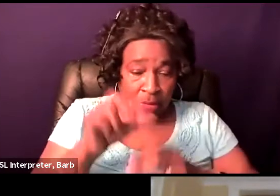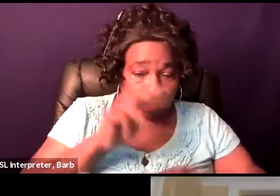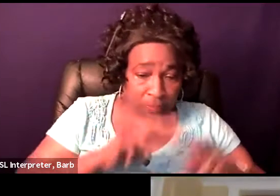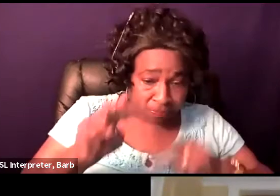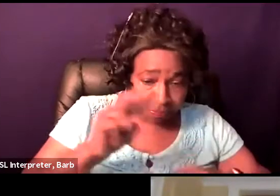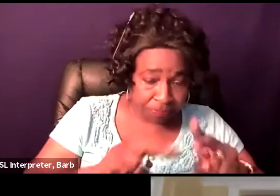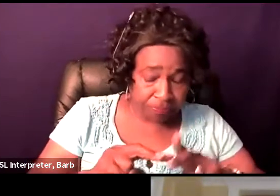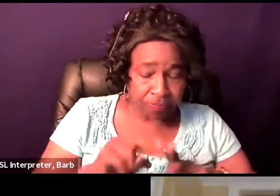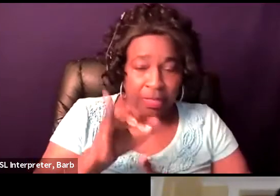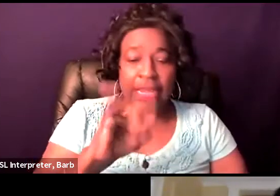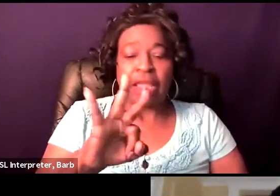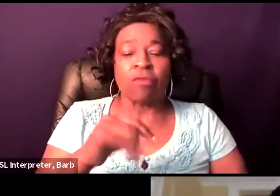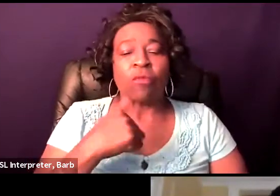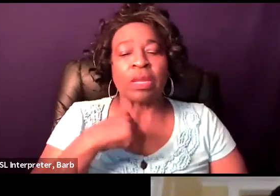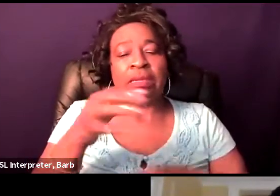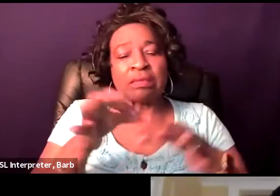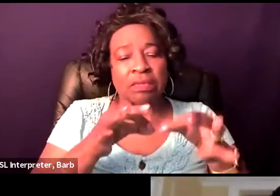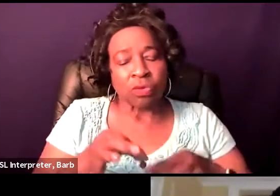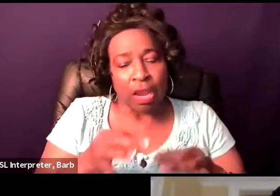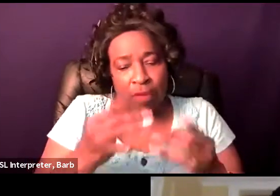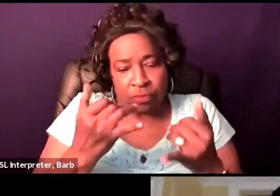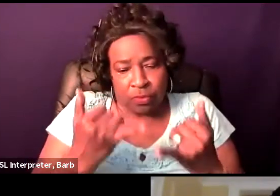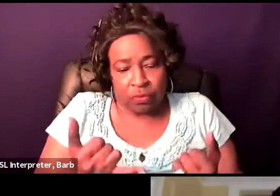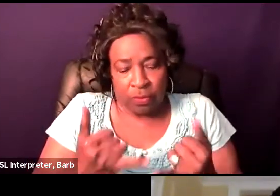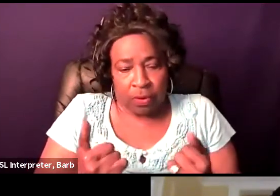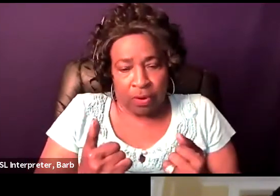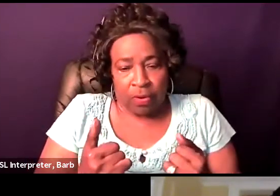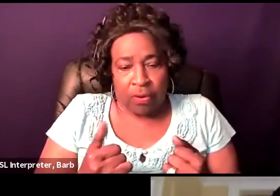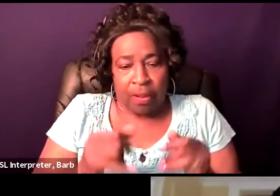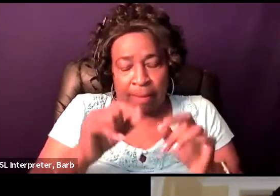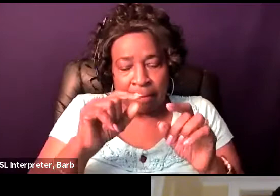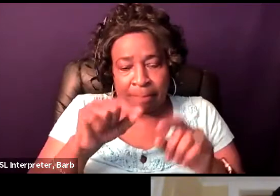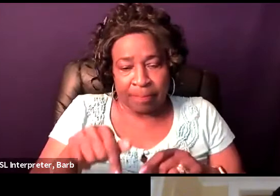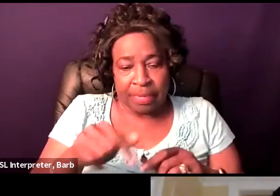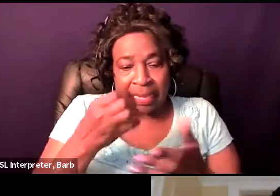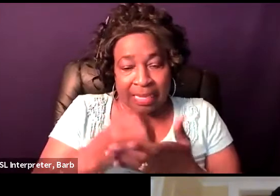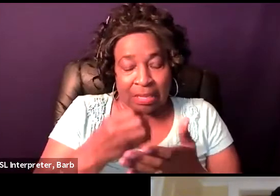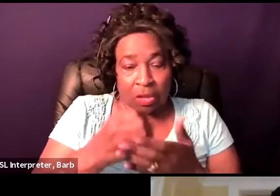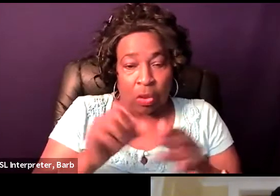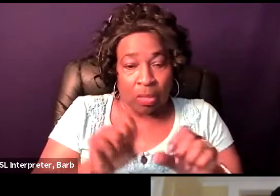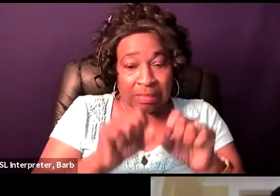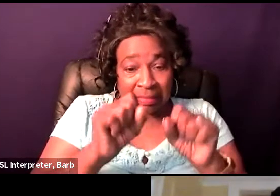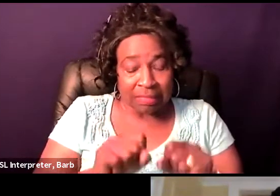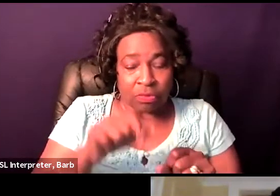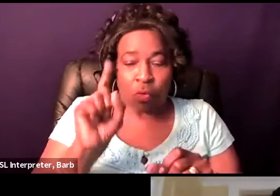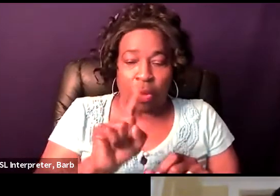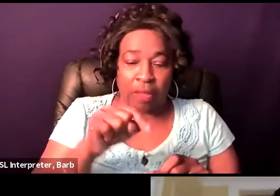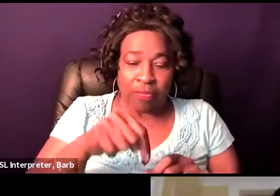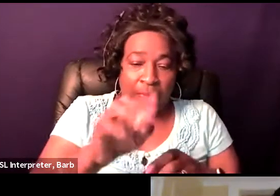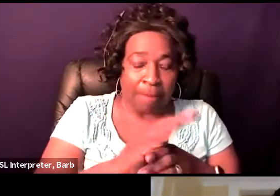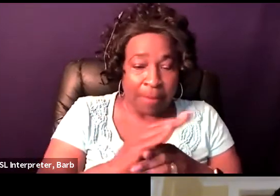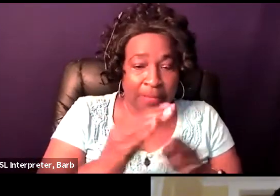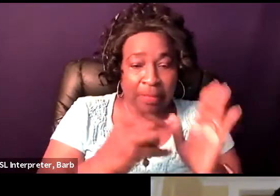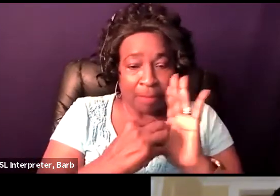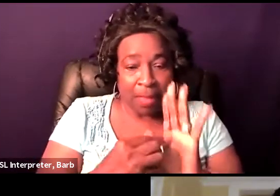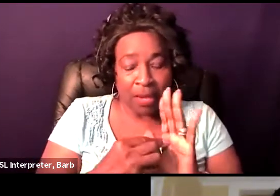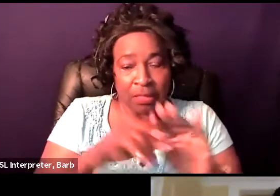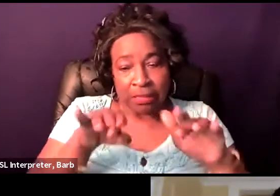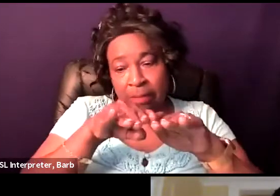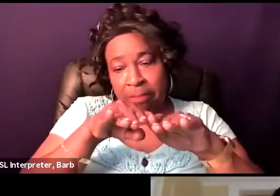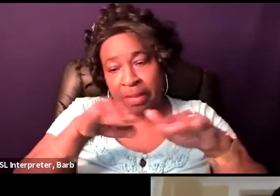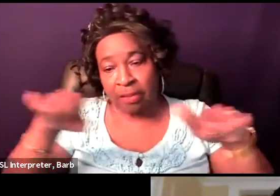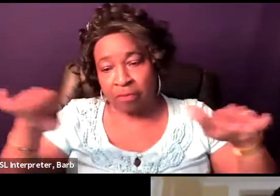we describe the current tech ecosystem as one where the business model is platform capitalism, in